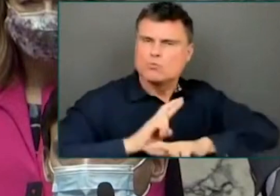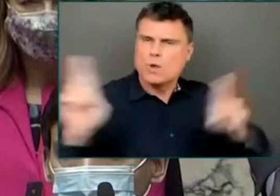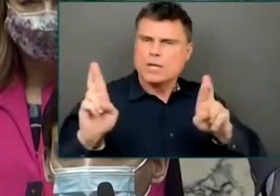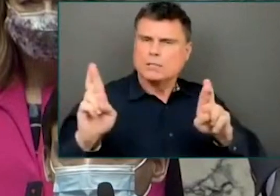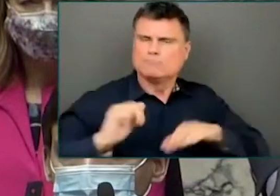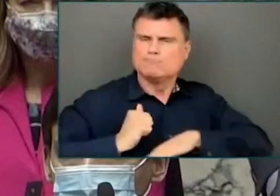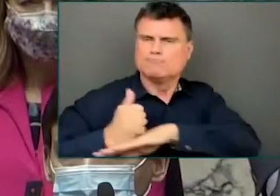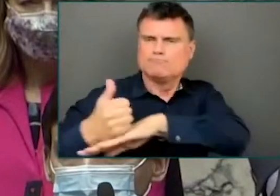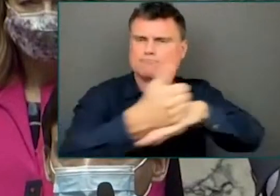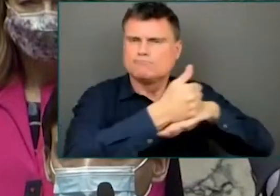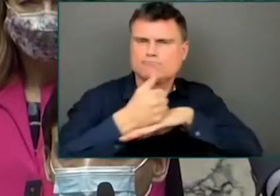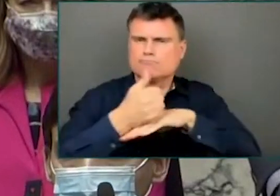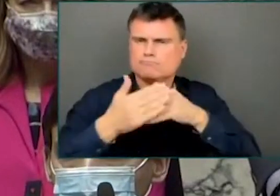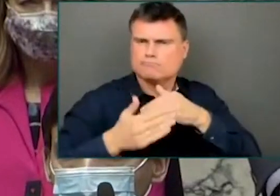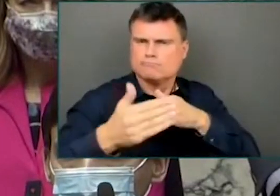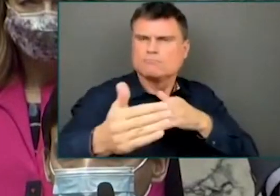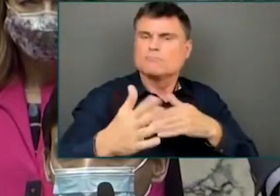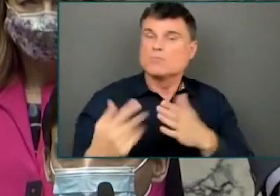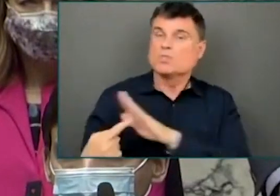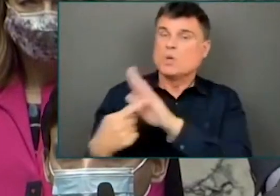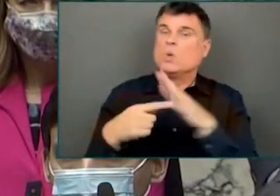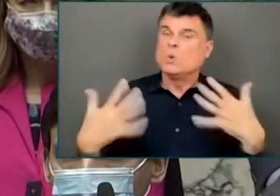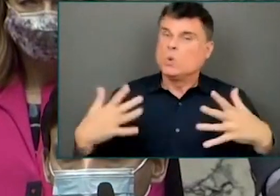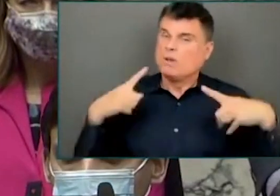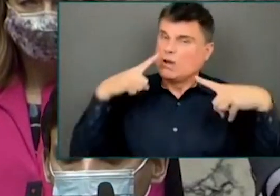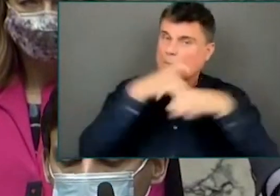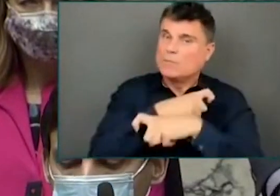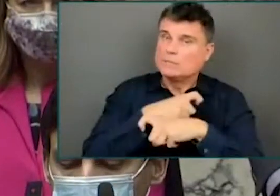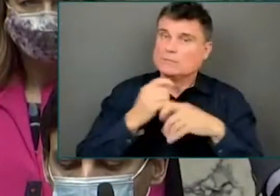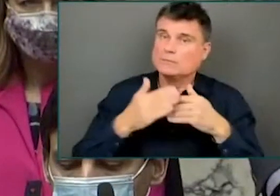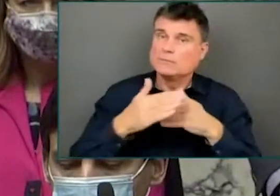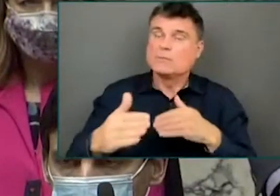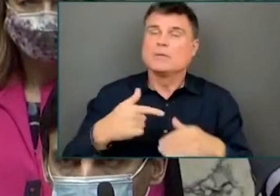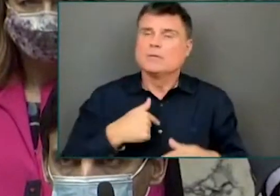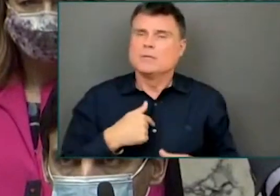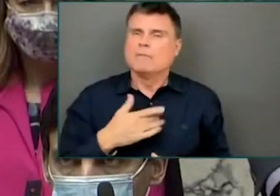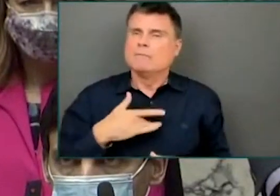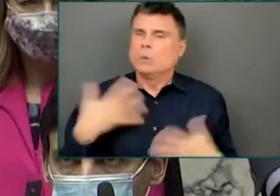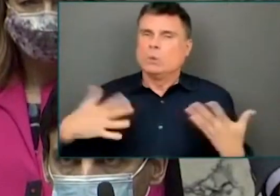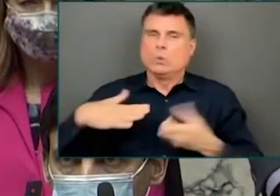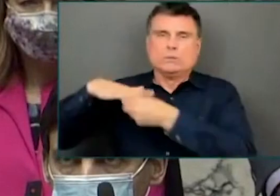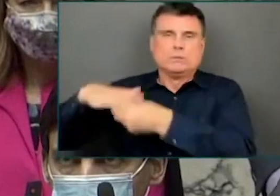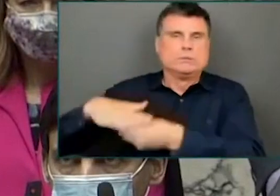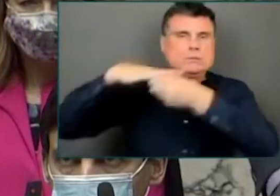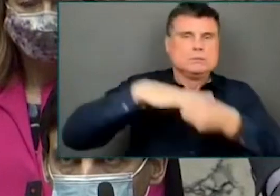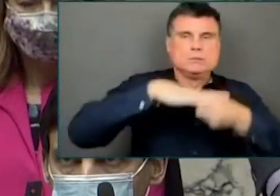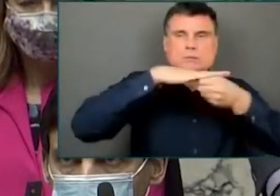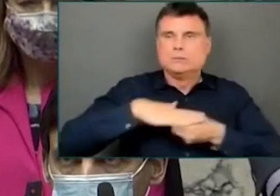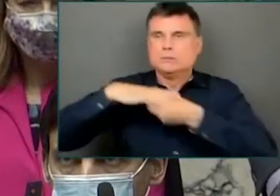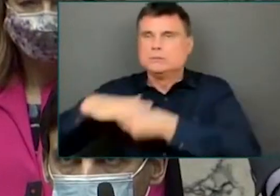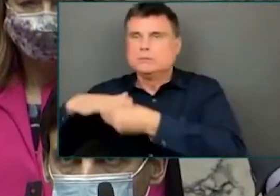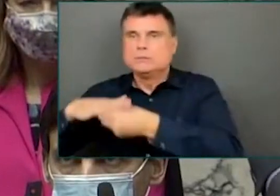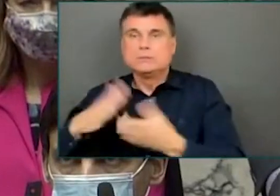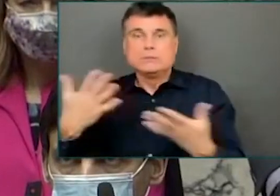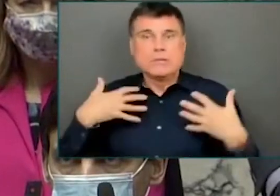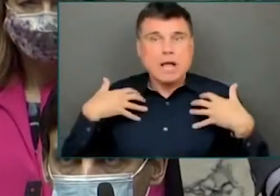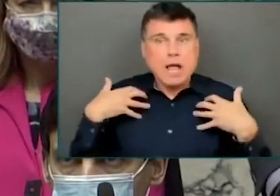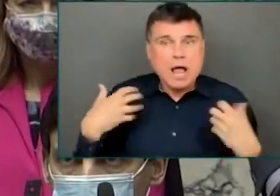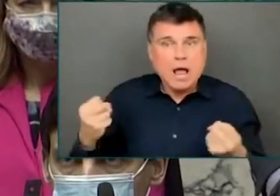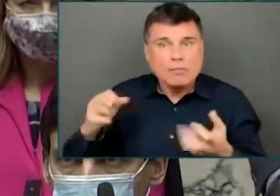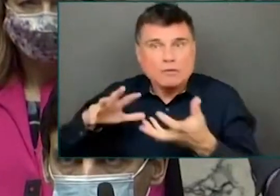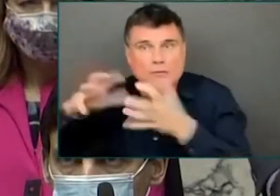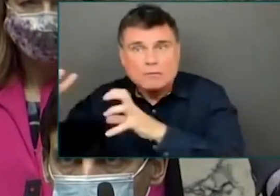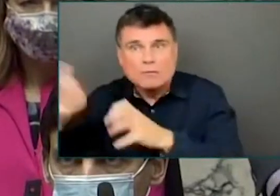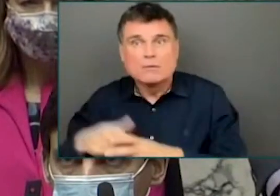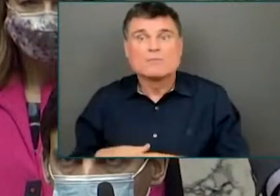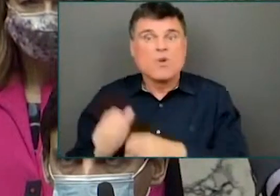feel the weight of two continuing health crises, the poison drug supply and the COVID-19 pandemic.